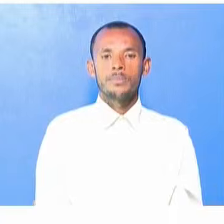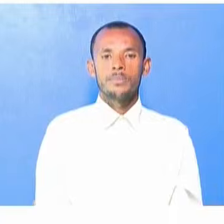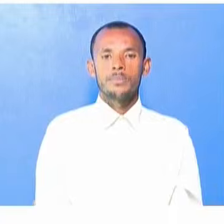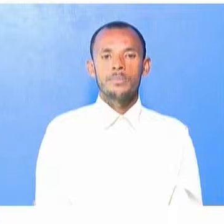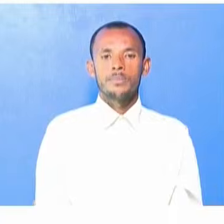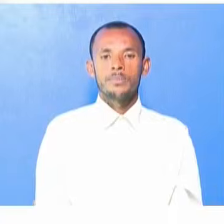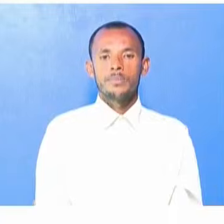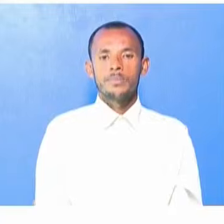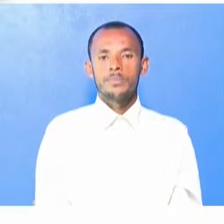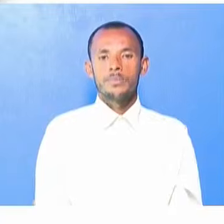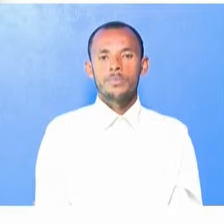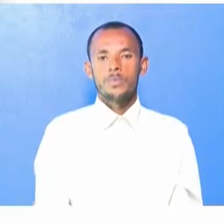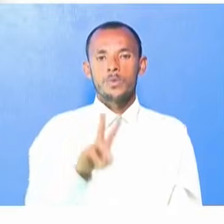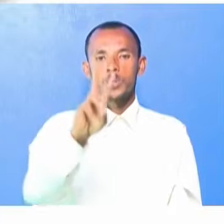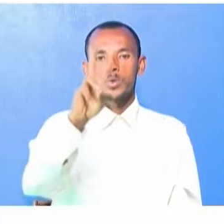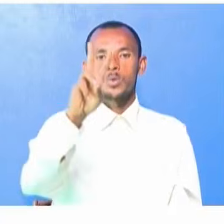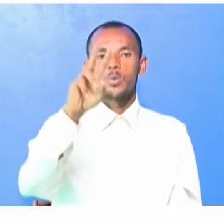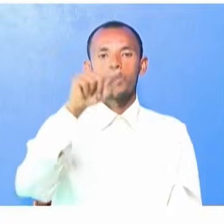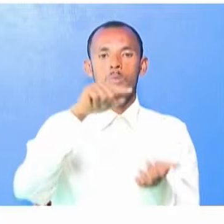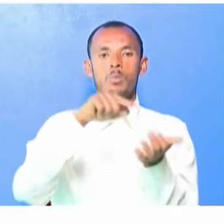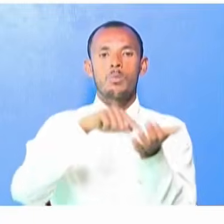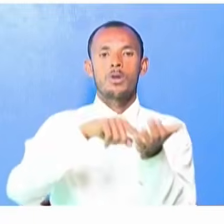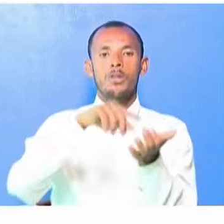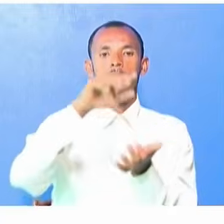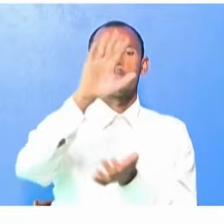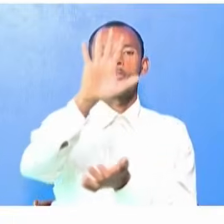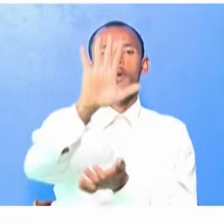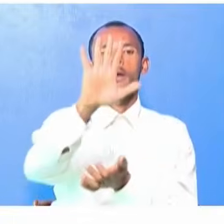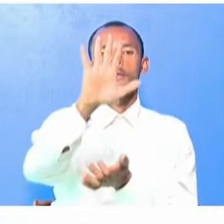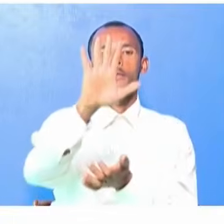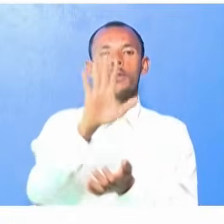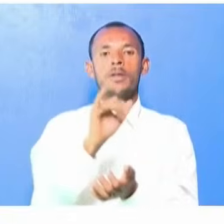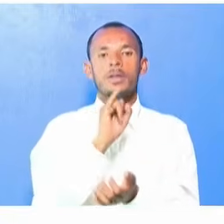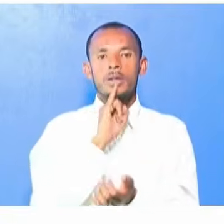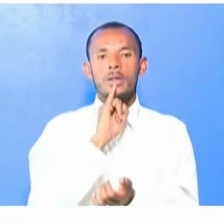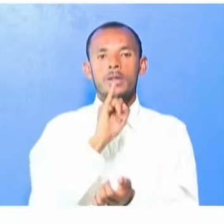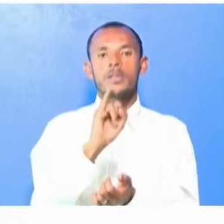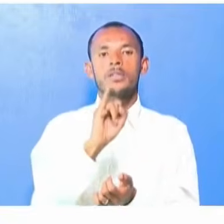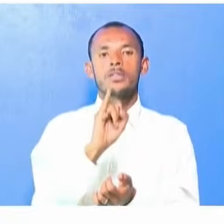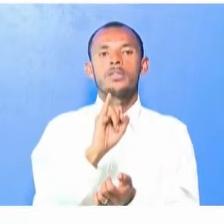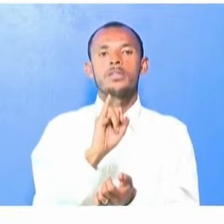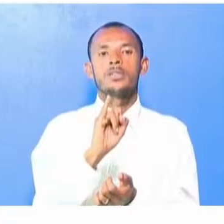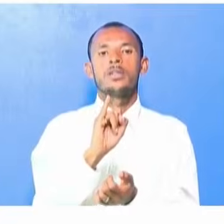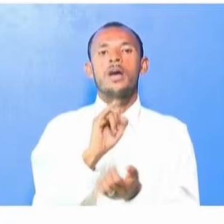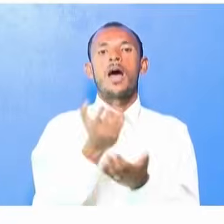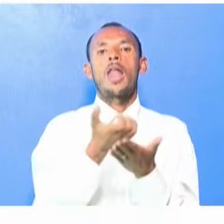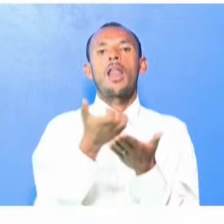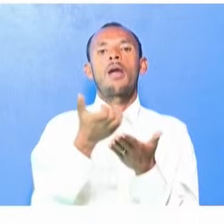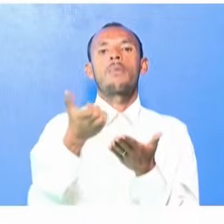A, 2.5 is an element of